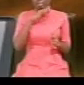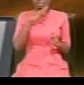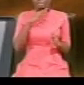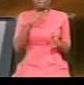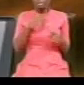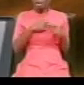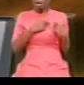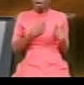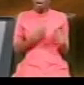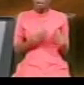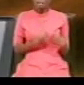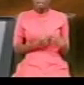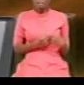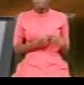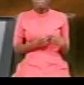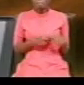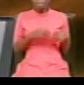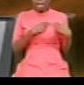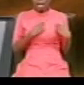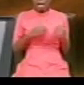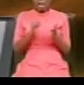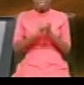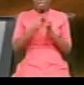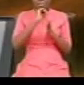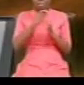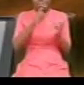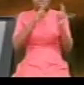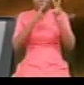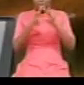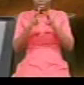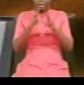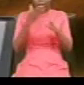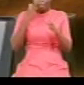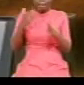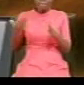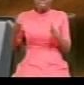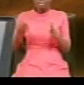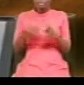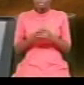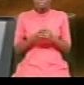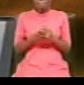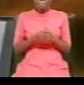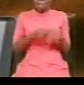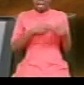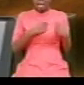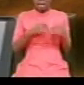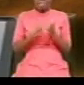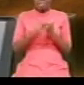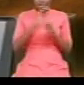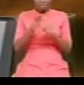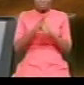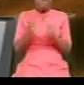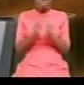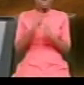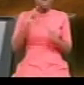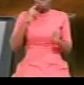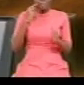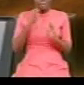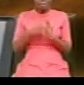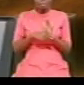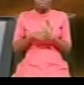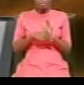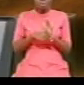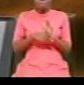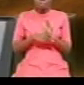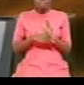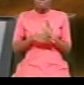defile heart, heart that is watching pornography, masturbation, heart that is filled with bitterness, envy